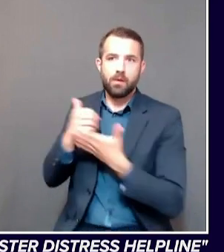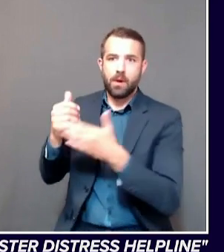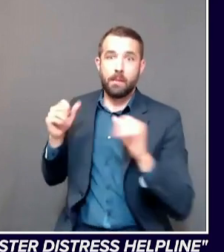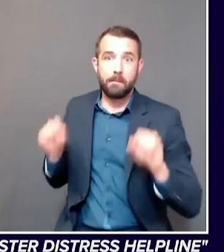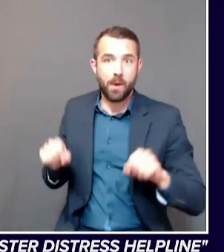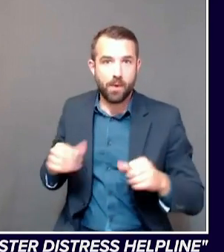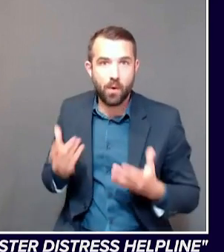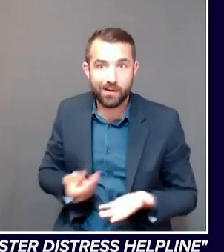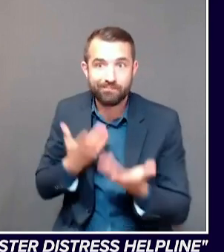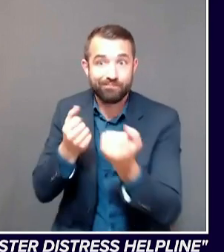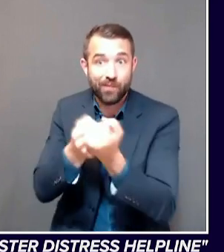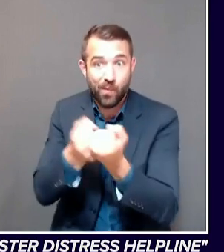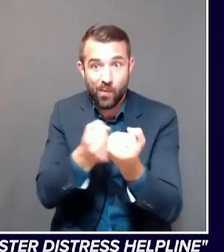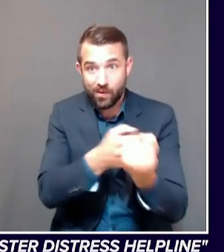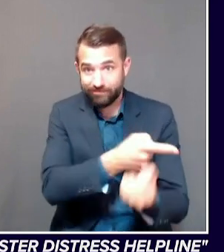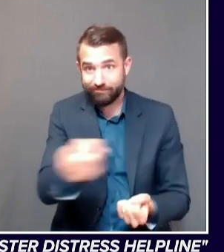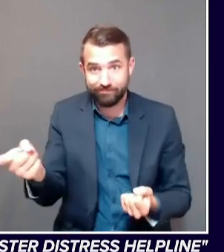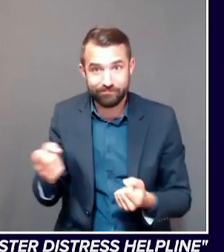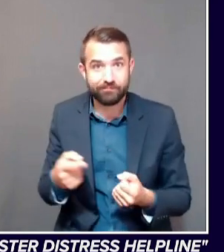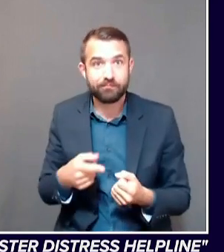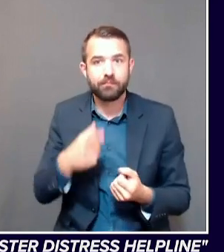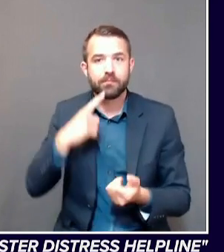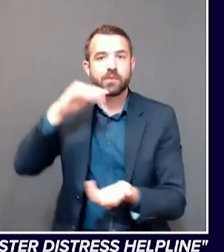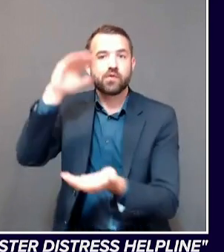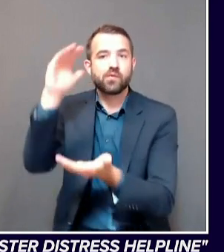and support those who are affected.